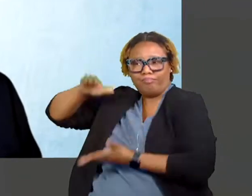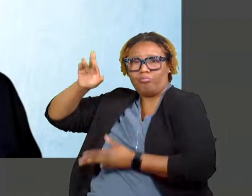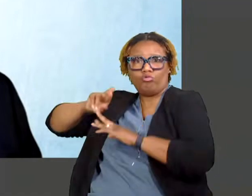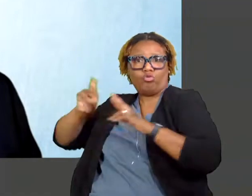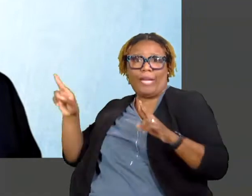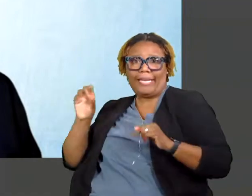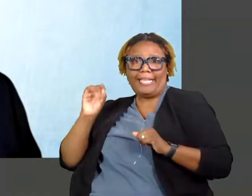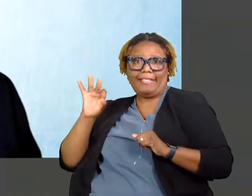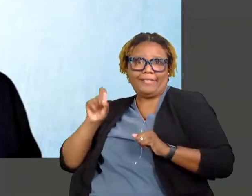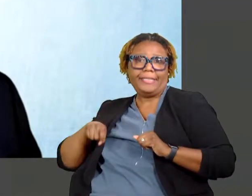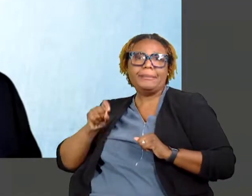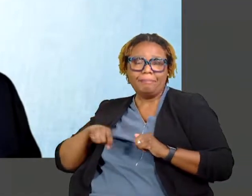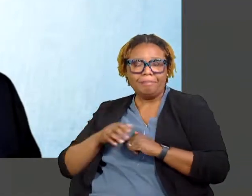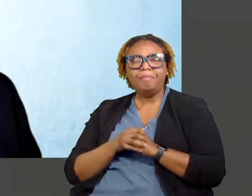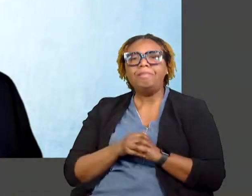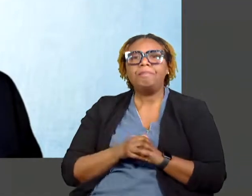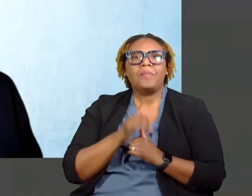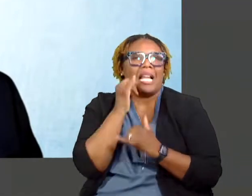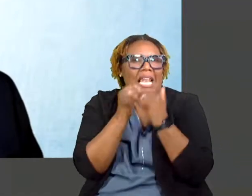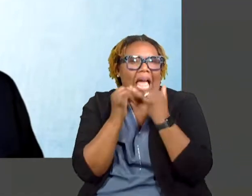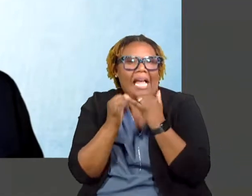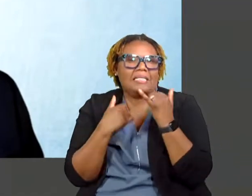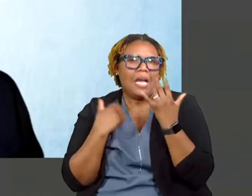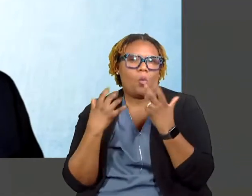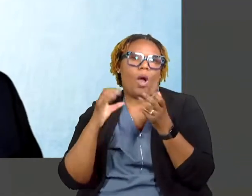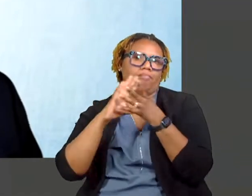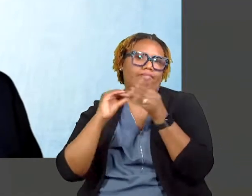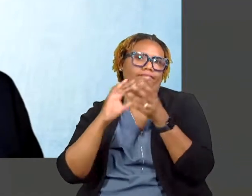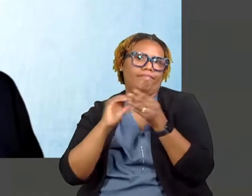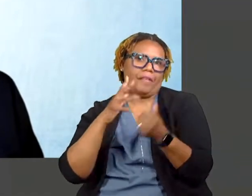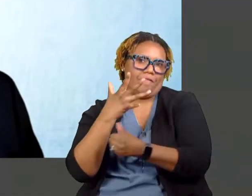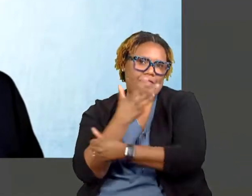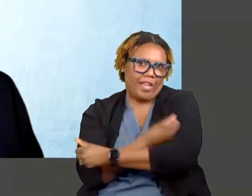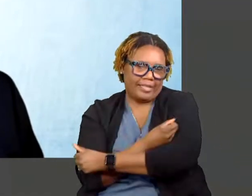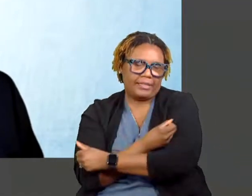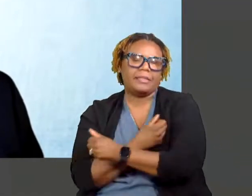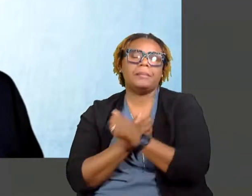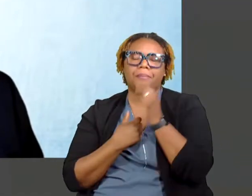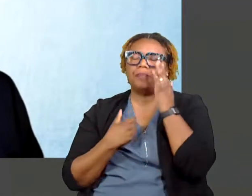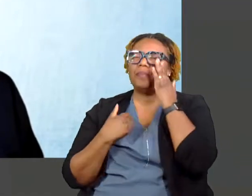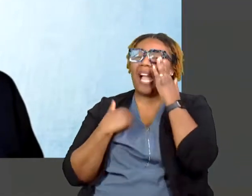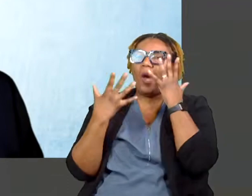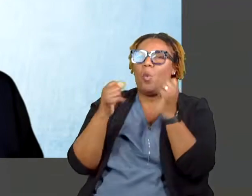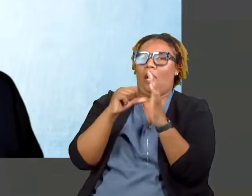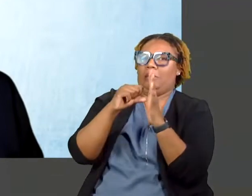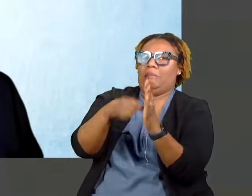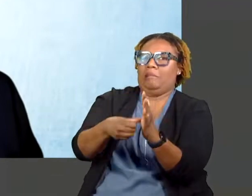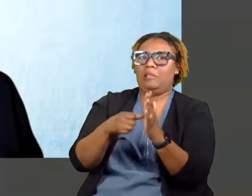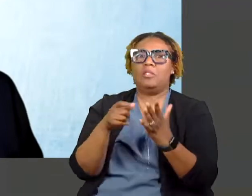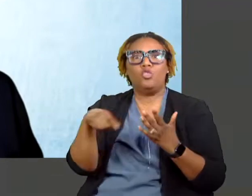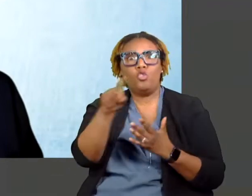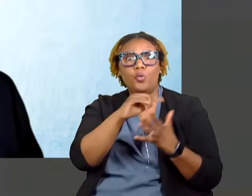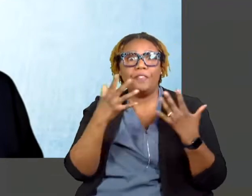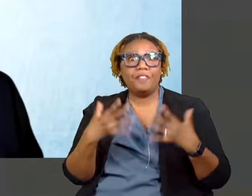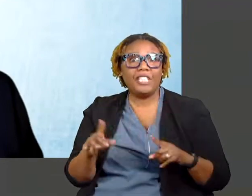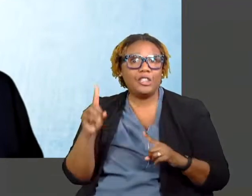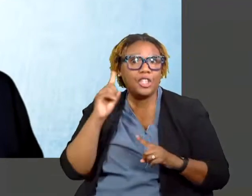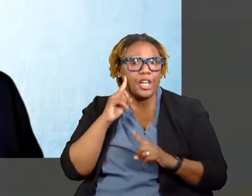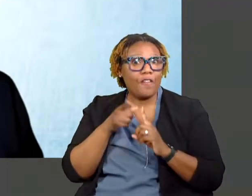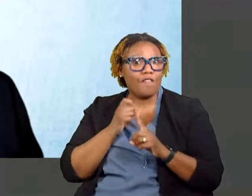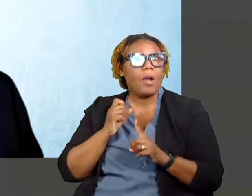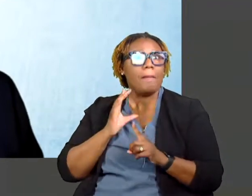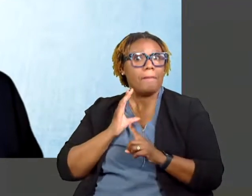vaccines. Before I do that, though, I also really want to underscore what you heard from my colleagues earlier. The risk